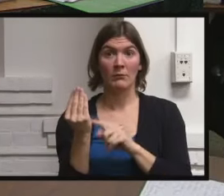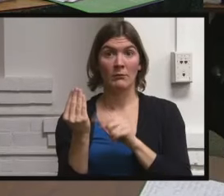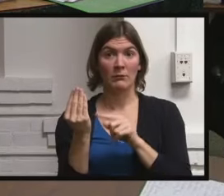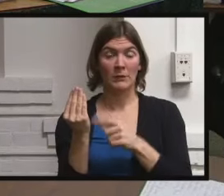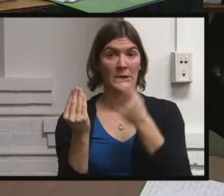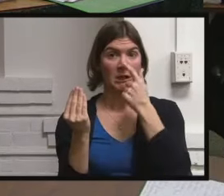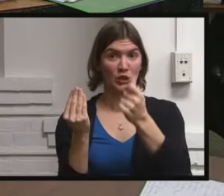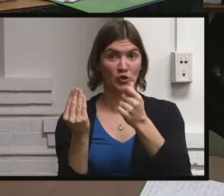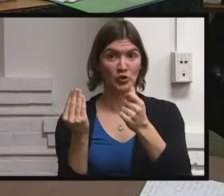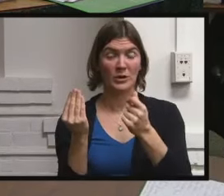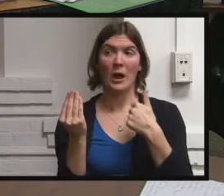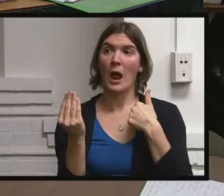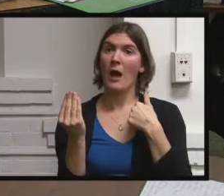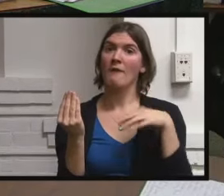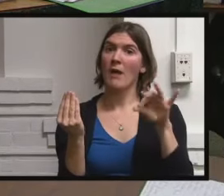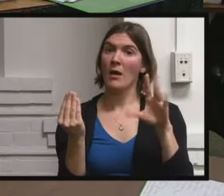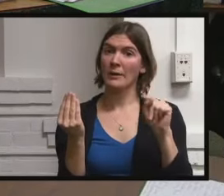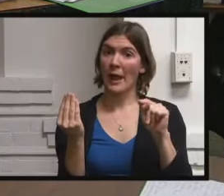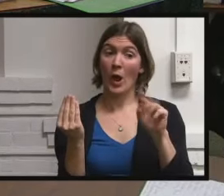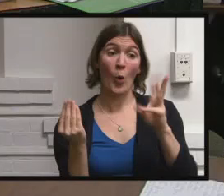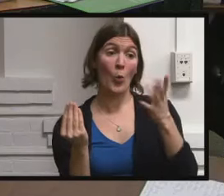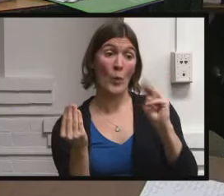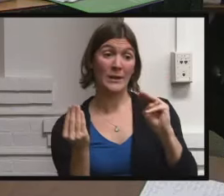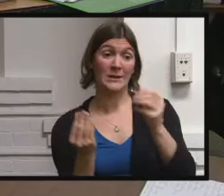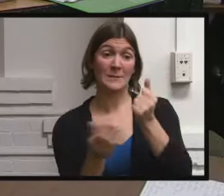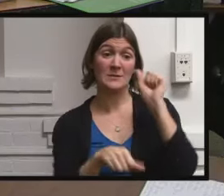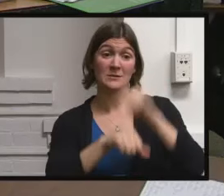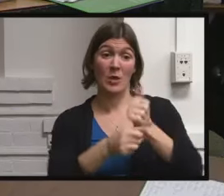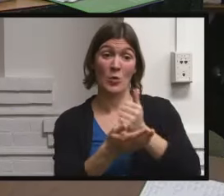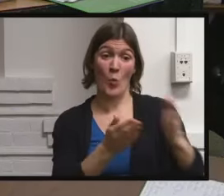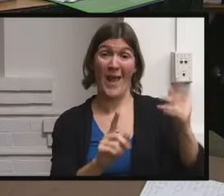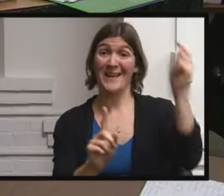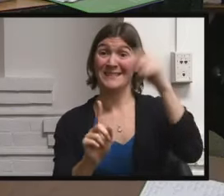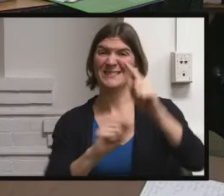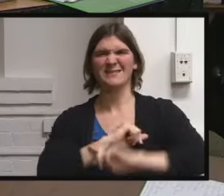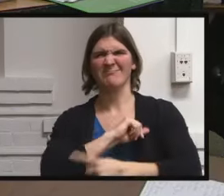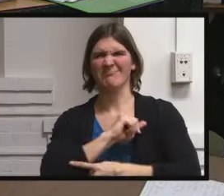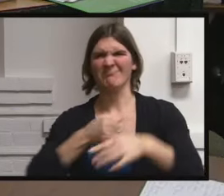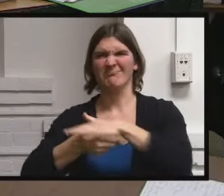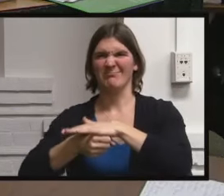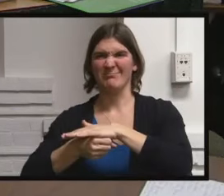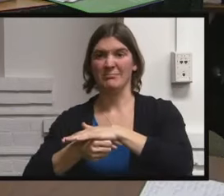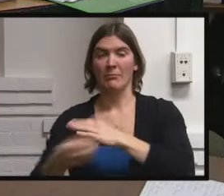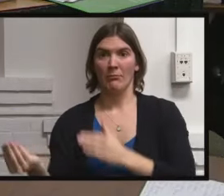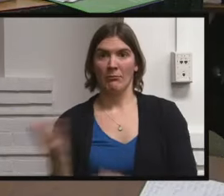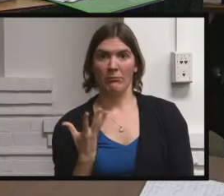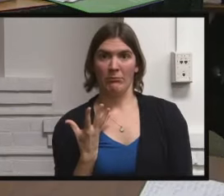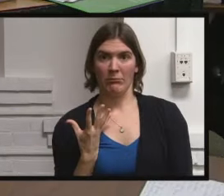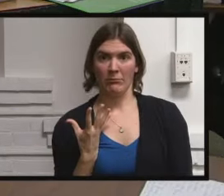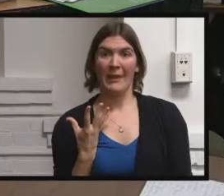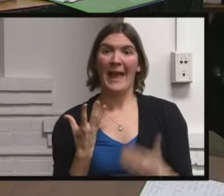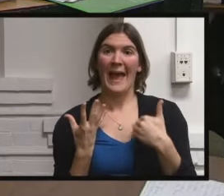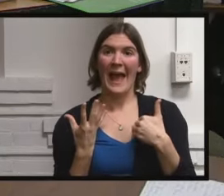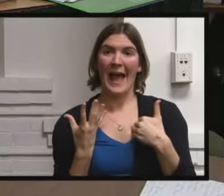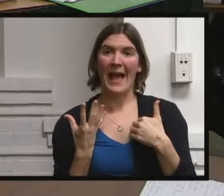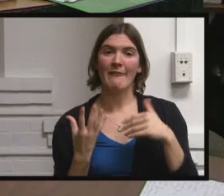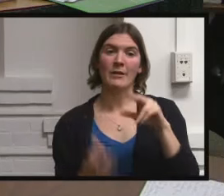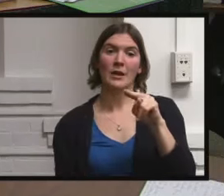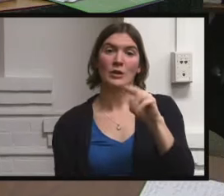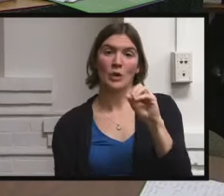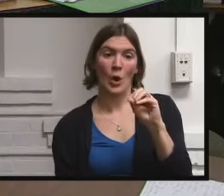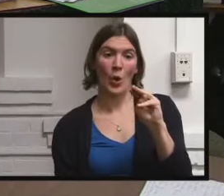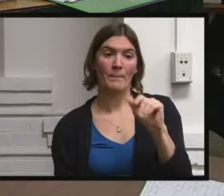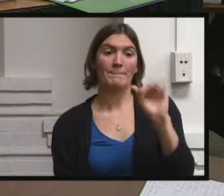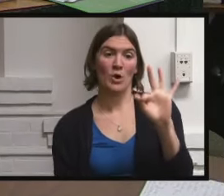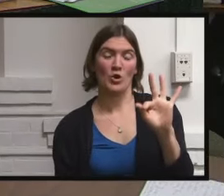was learning from the Solid Waste District that there actually was a an updated no MRF budget, and I'll